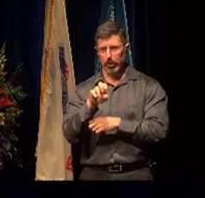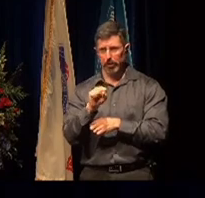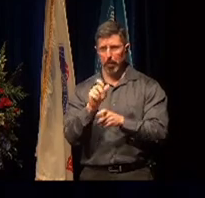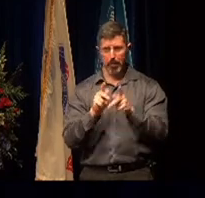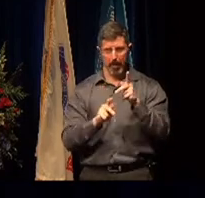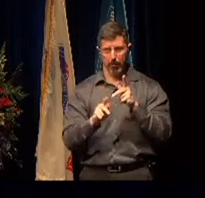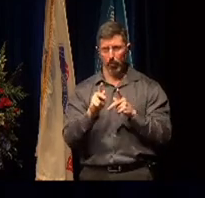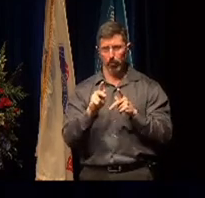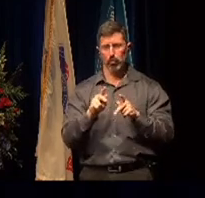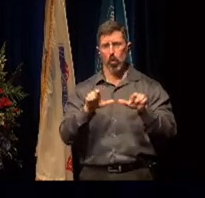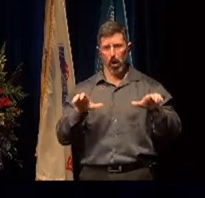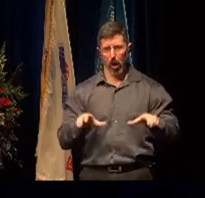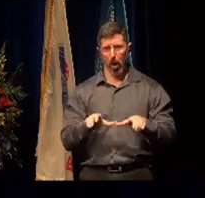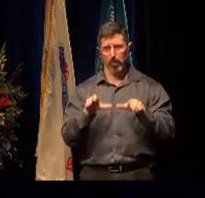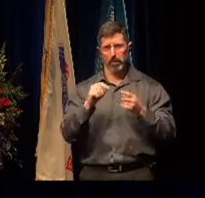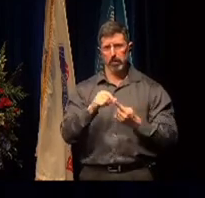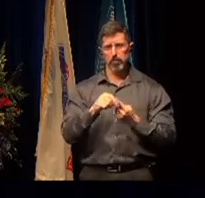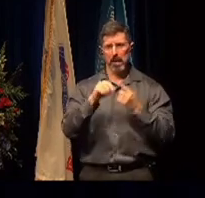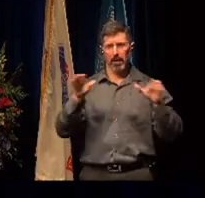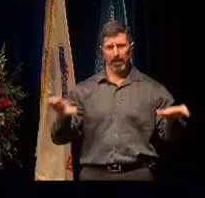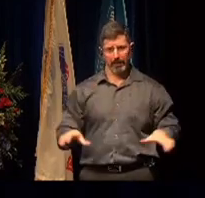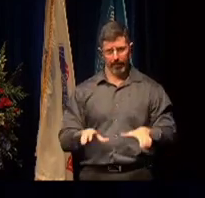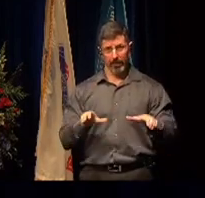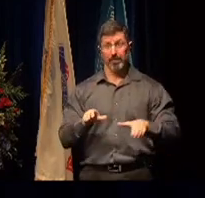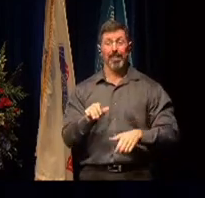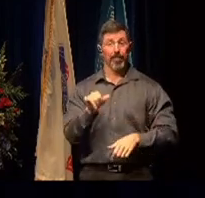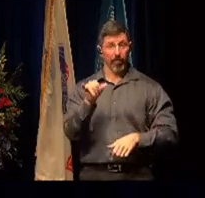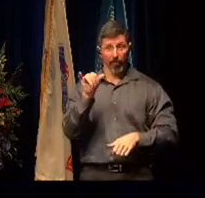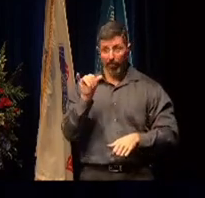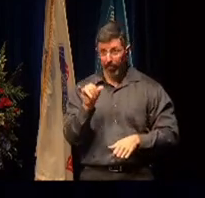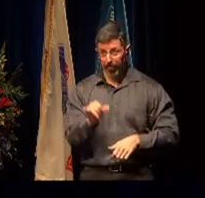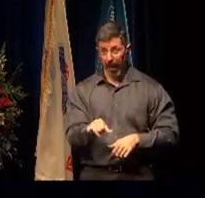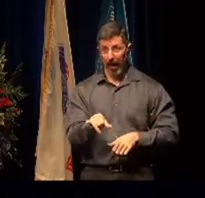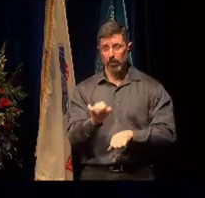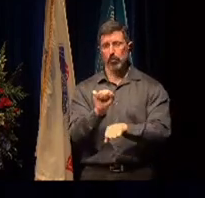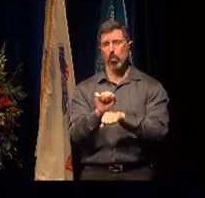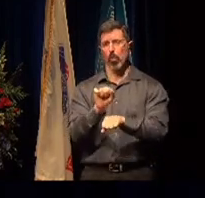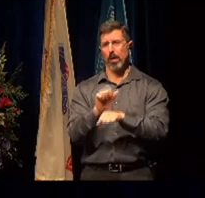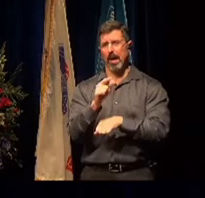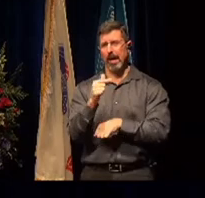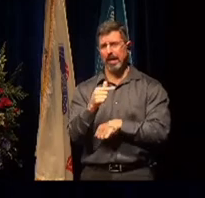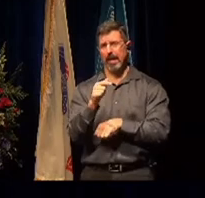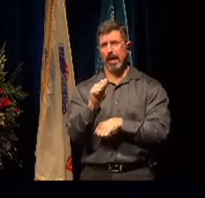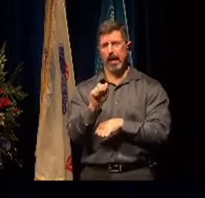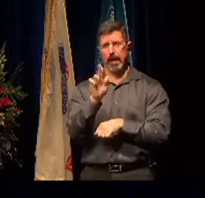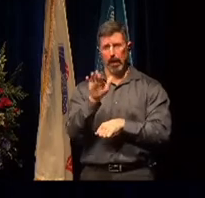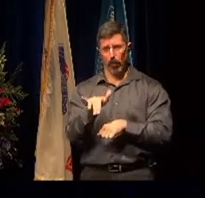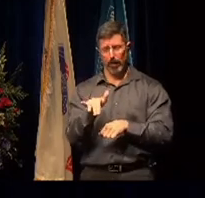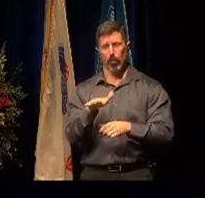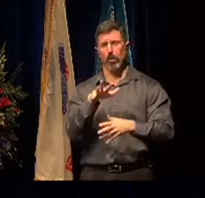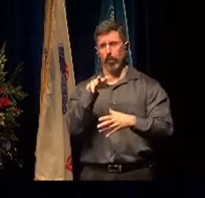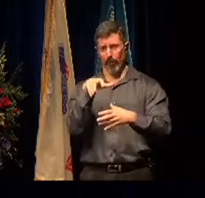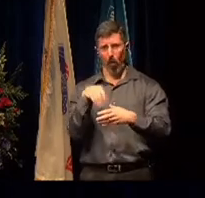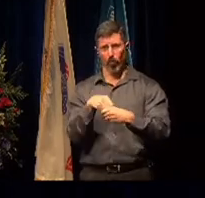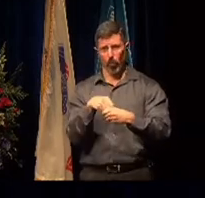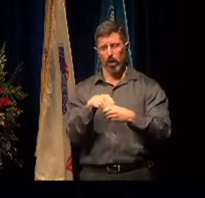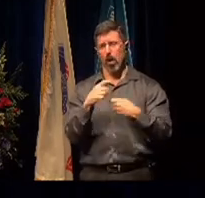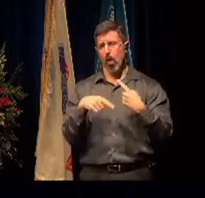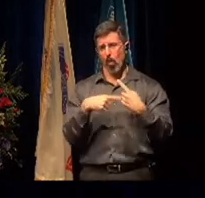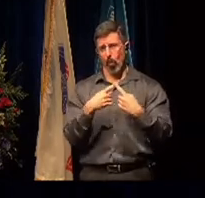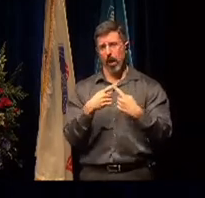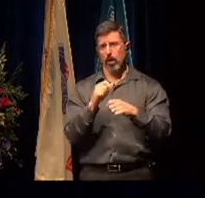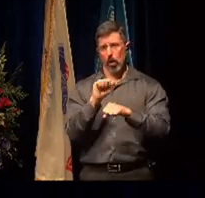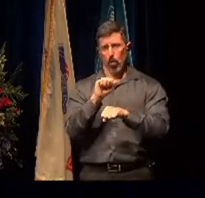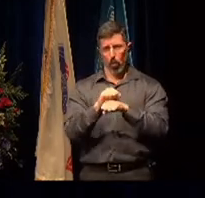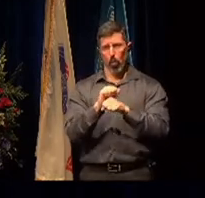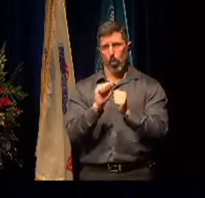activities. And this is what Gary was doing when he was assigned to Operational Detachment Bravo 24 of